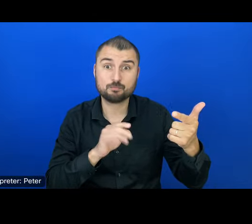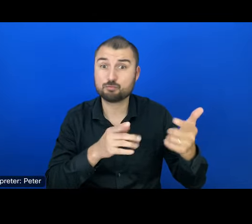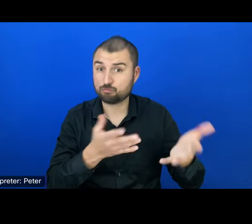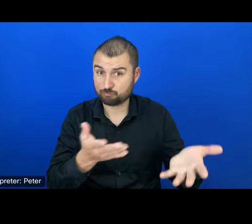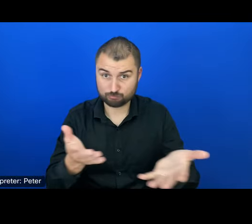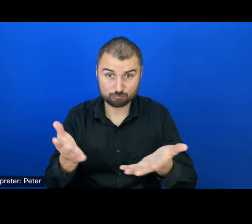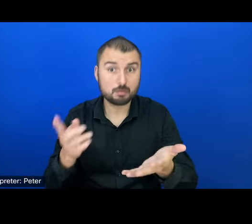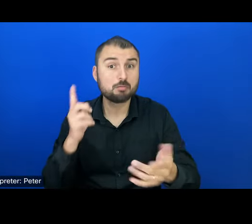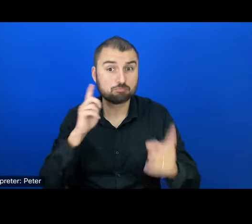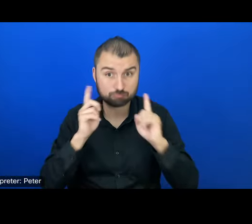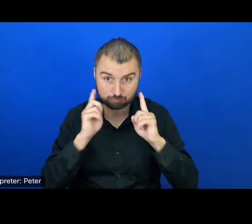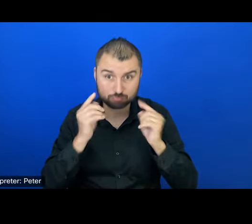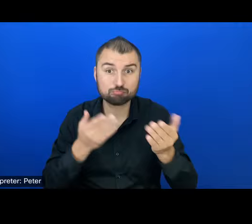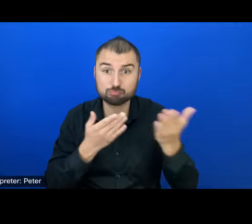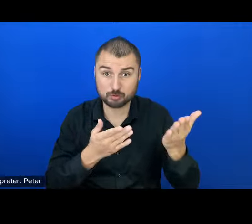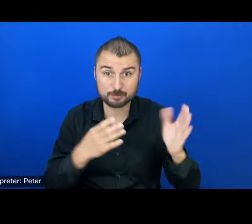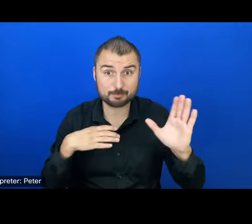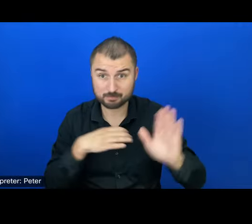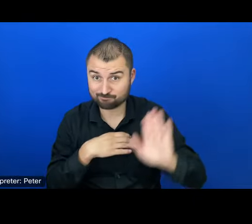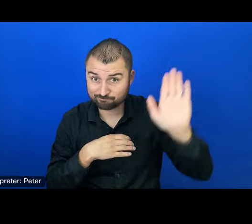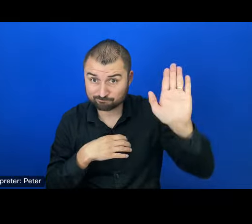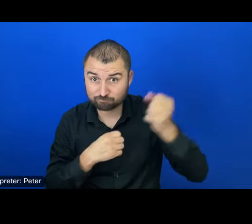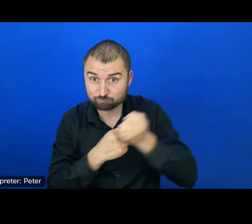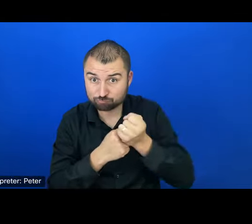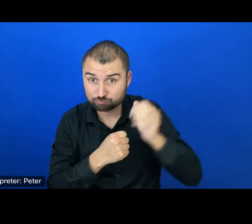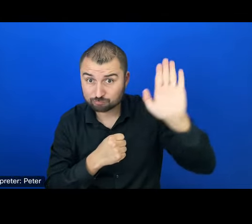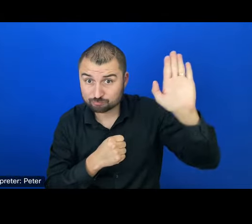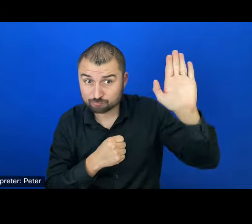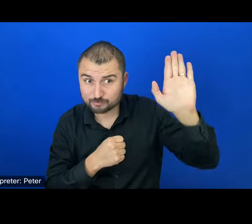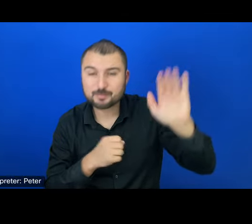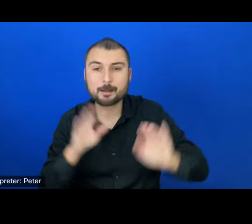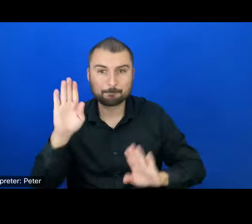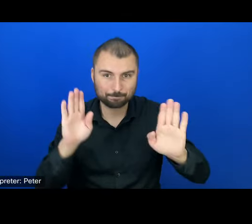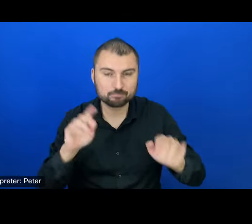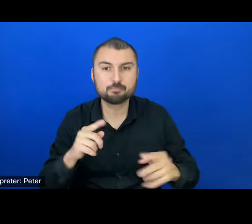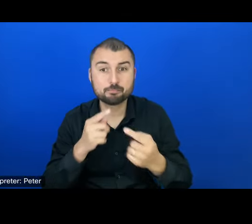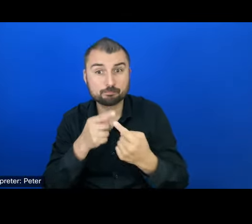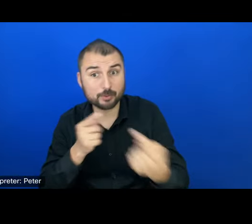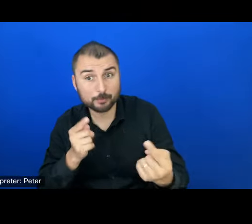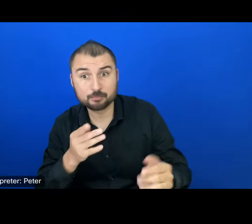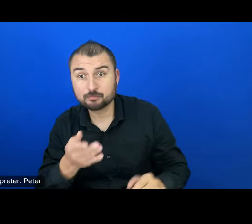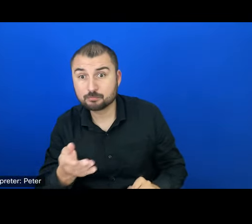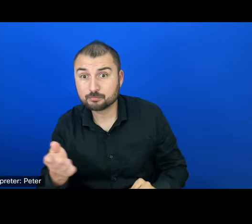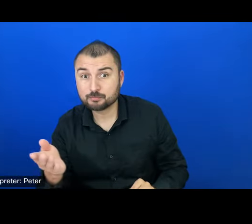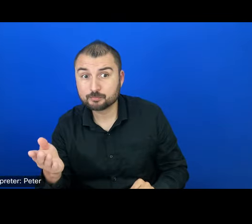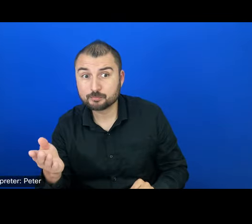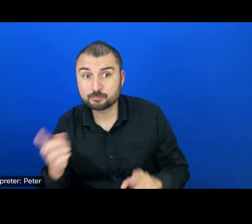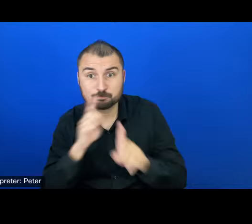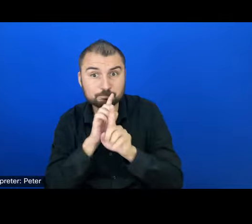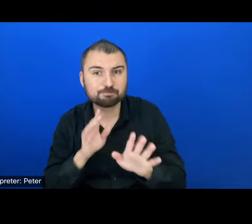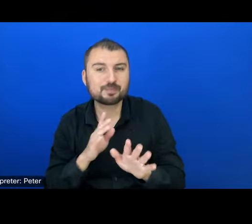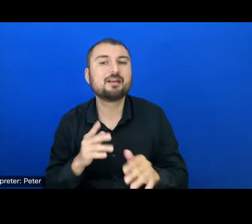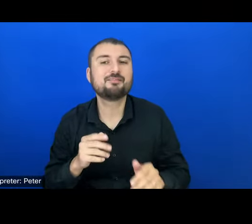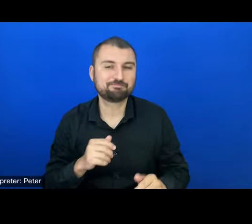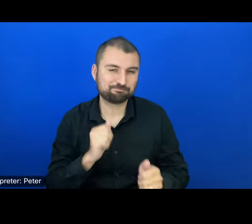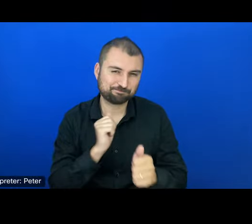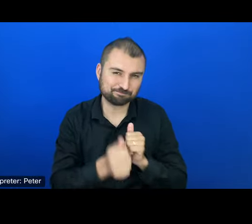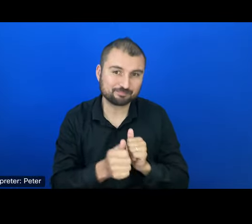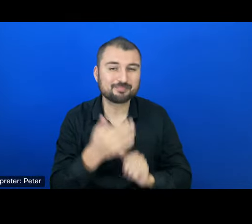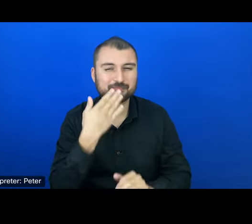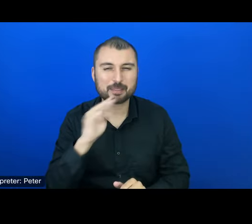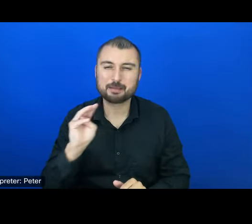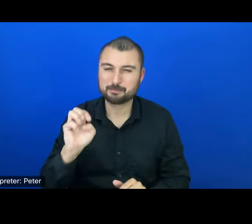motion, committee. All in favor, please say aye. Aye. Any opposed? Motion carries. Thank you,